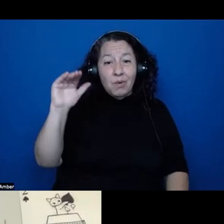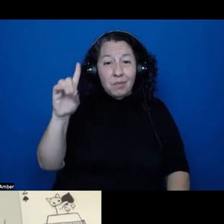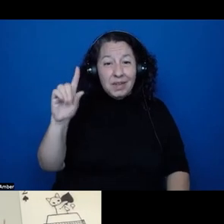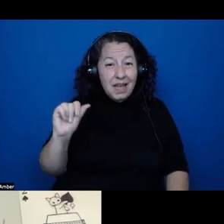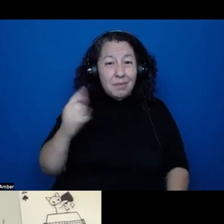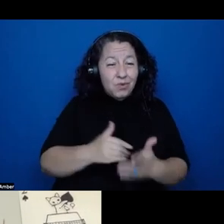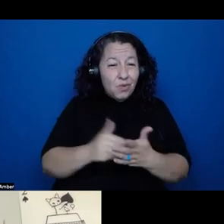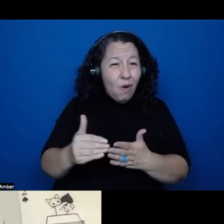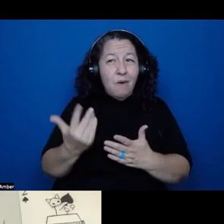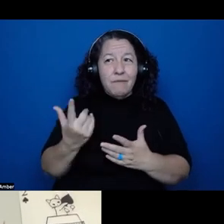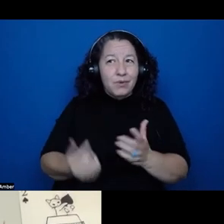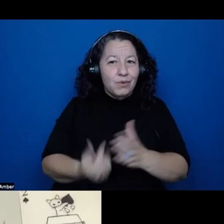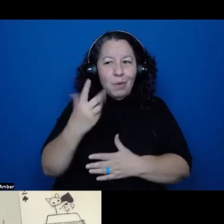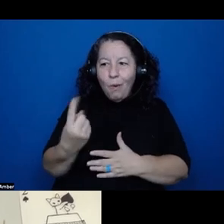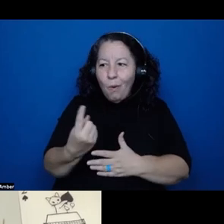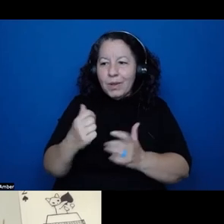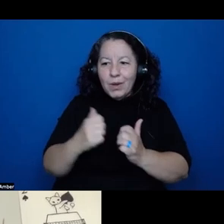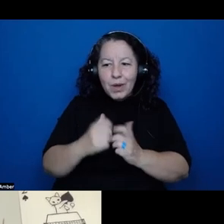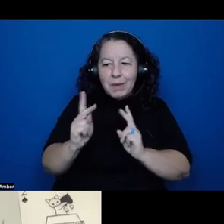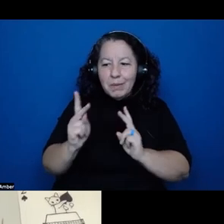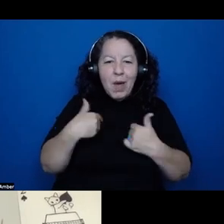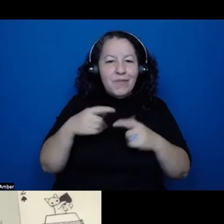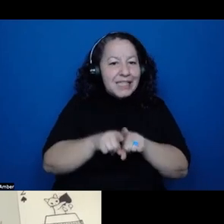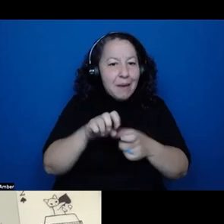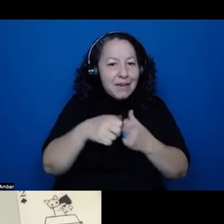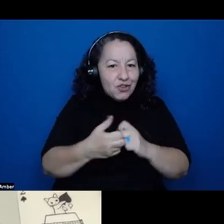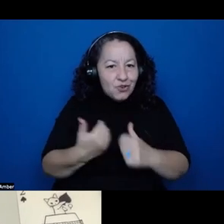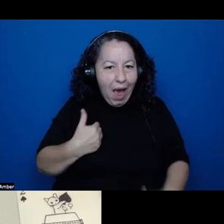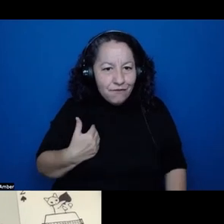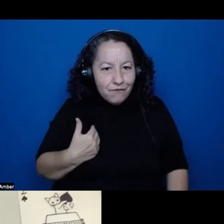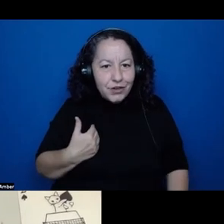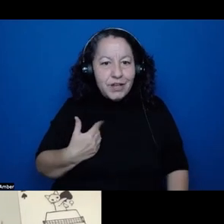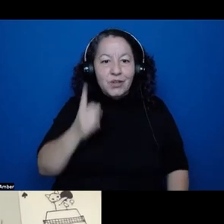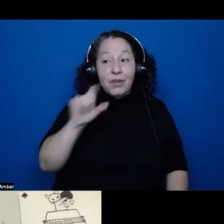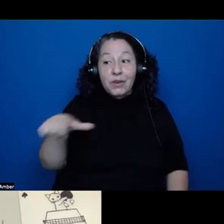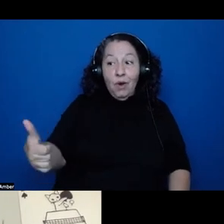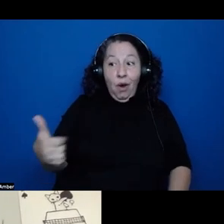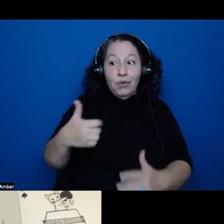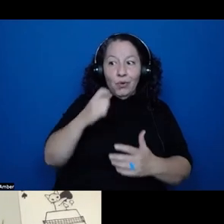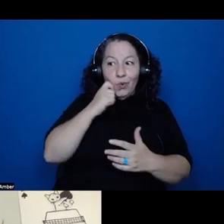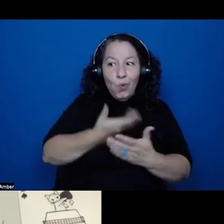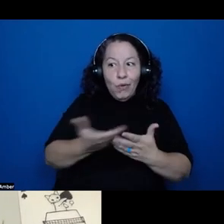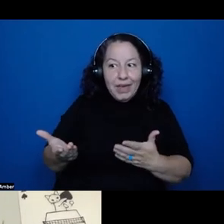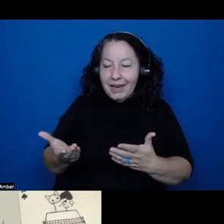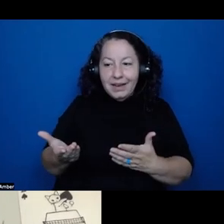with the people who have the same condition as you. And so I think the other cool thing about getting to be a